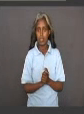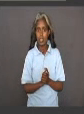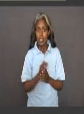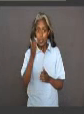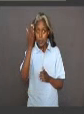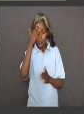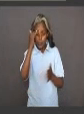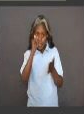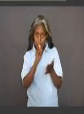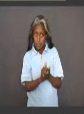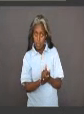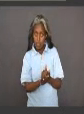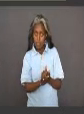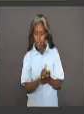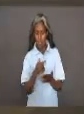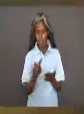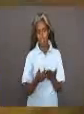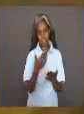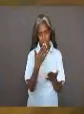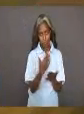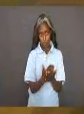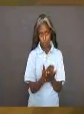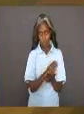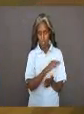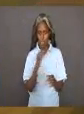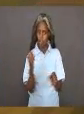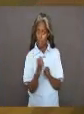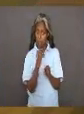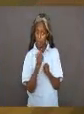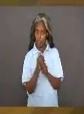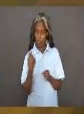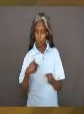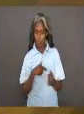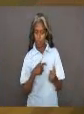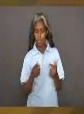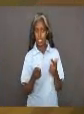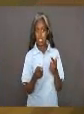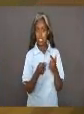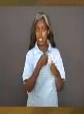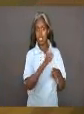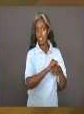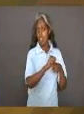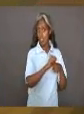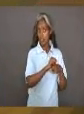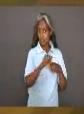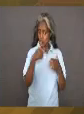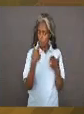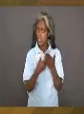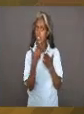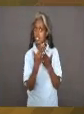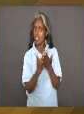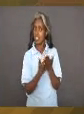Knowing that, let us pause and perform our second activity of this